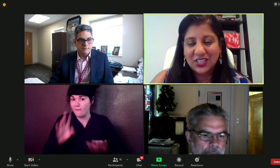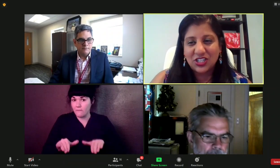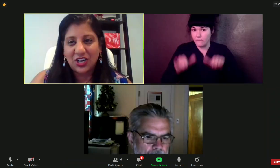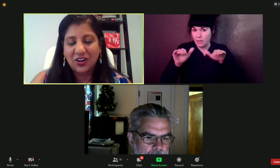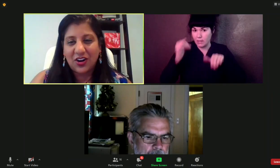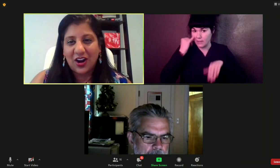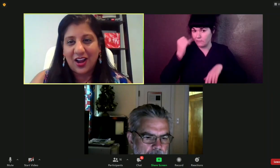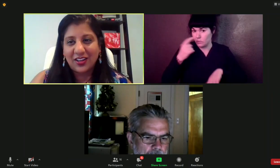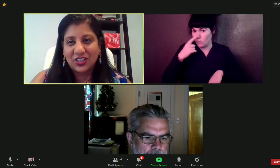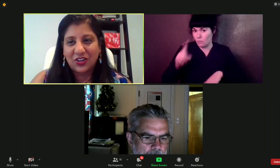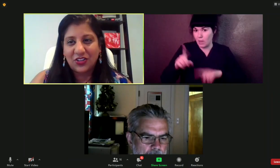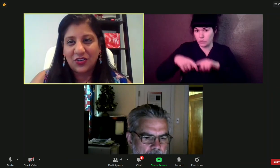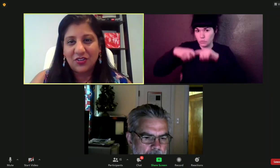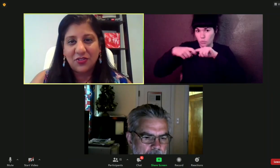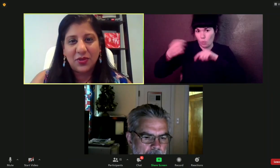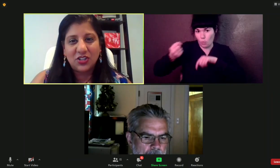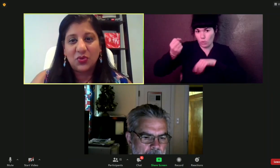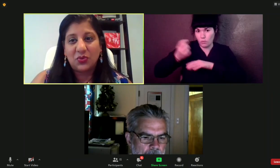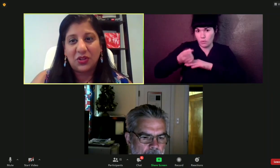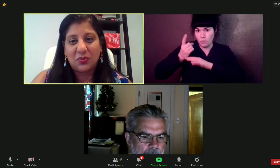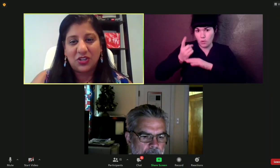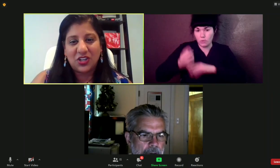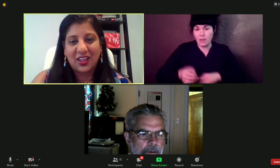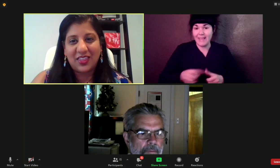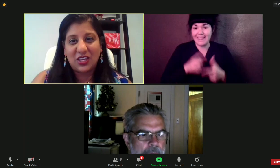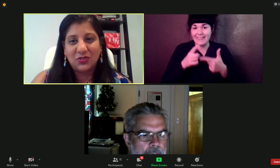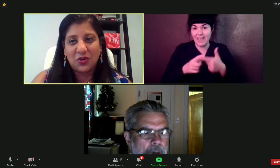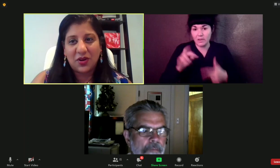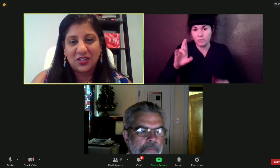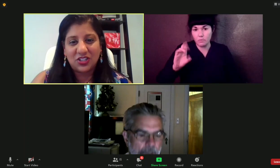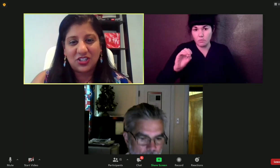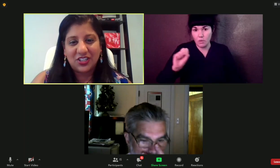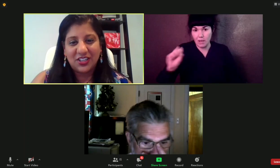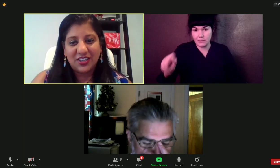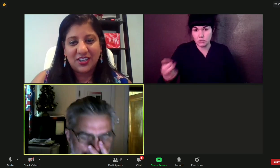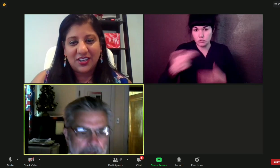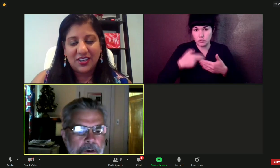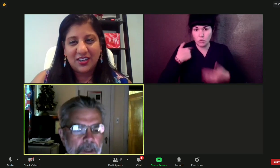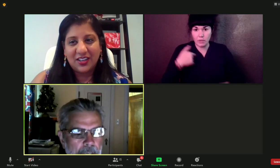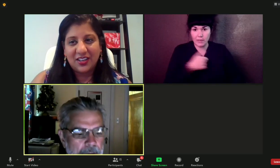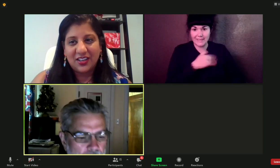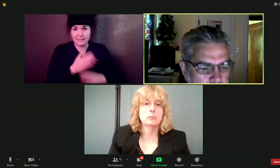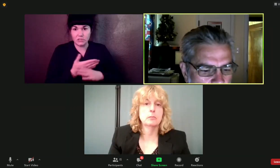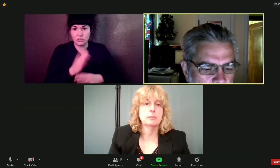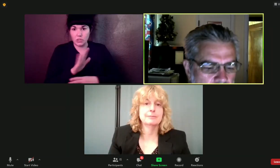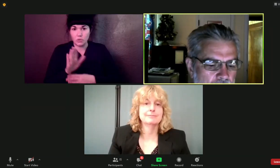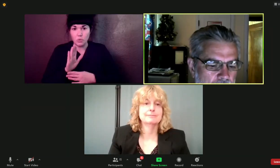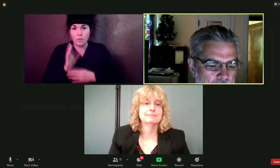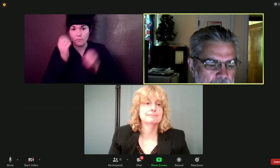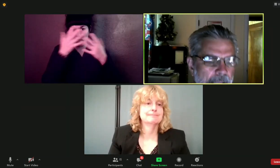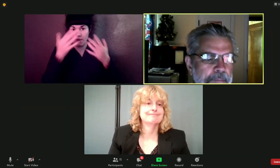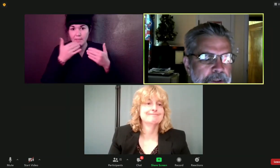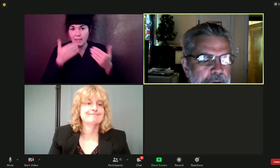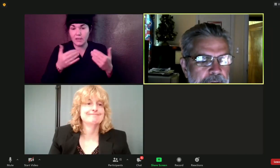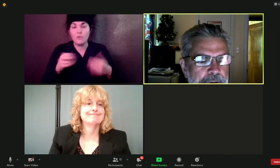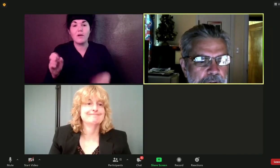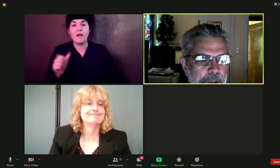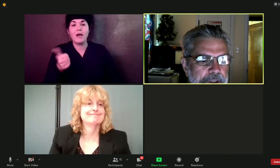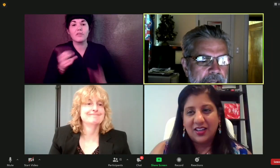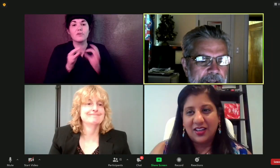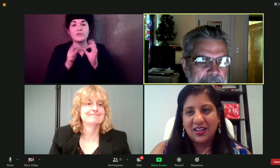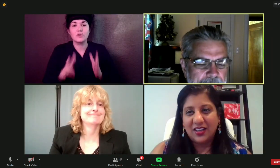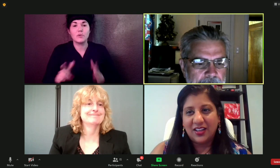join us and share, uh, share your information. We'd really appreciate it. Thank you so much. Thank you. And I, I, I, I'm happy to